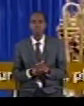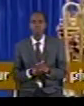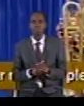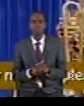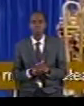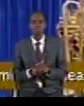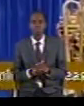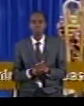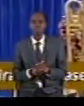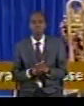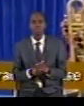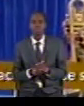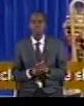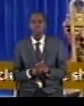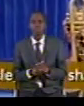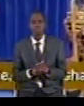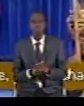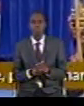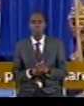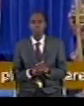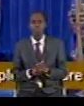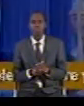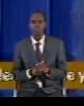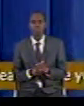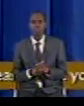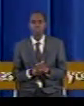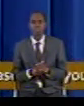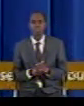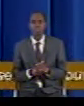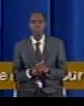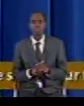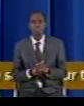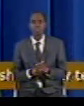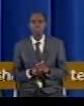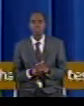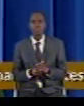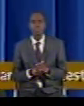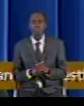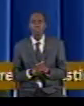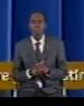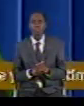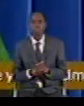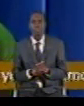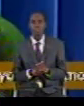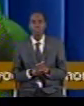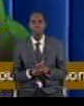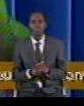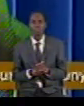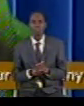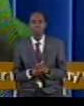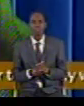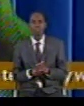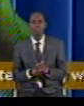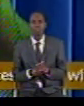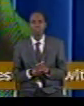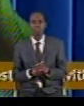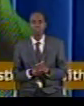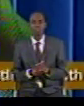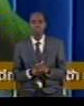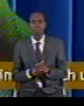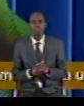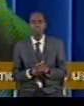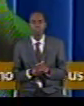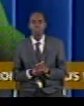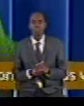Senaji, nagani yesu ne yana magana dani. Chitashi fa chifita. Kitashi